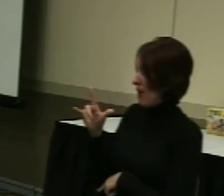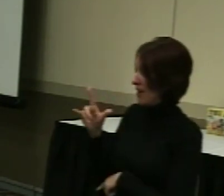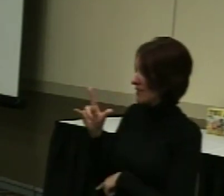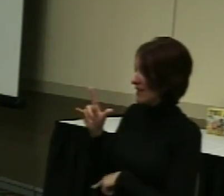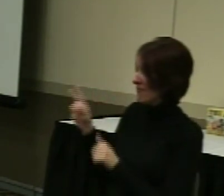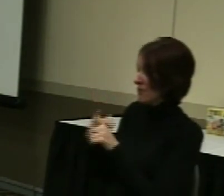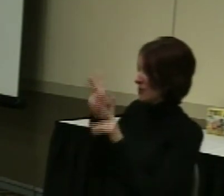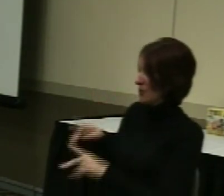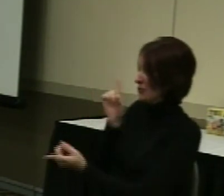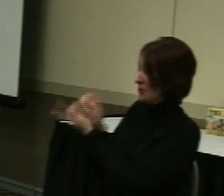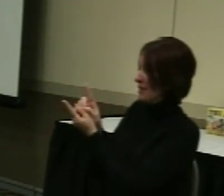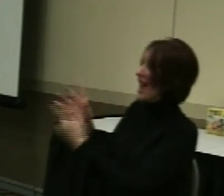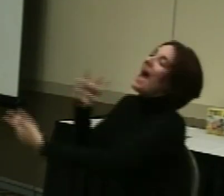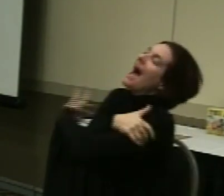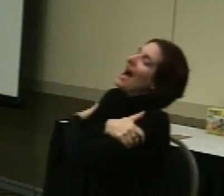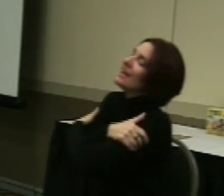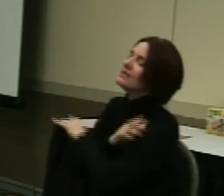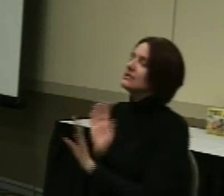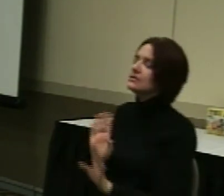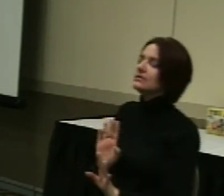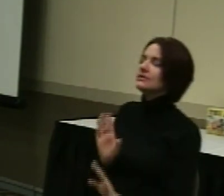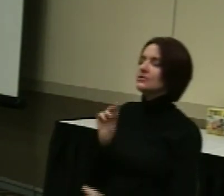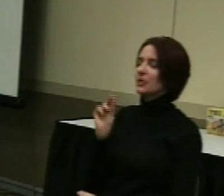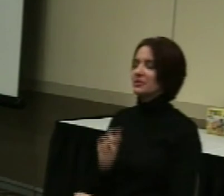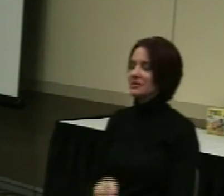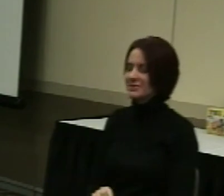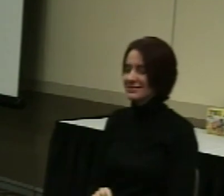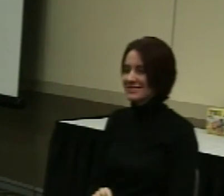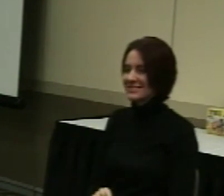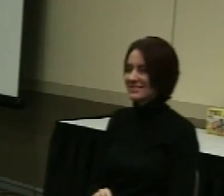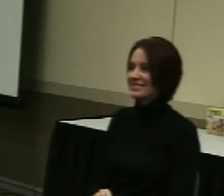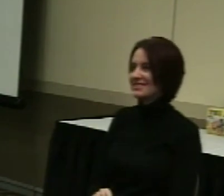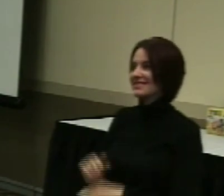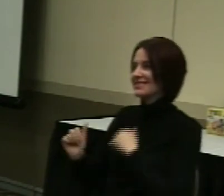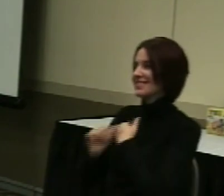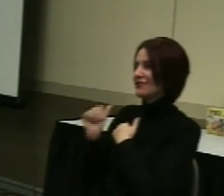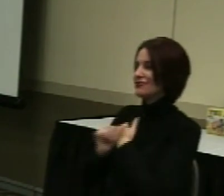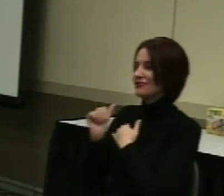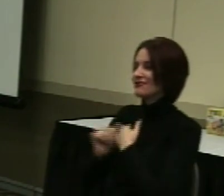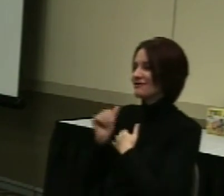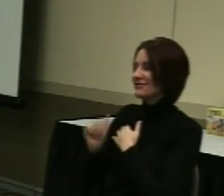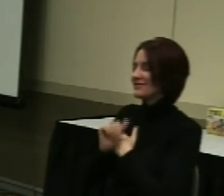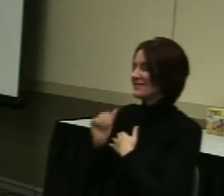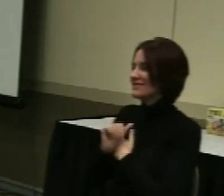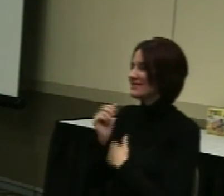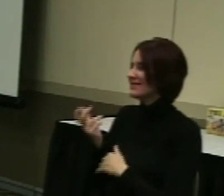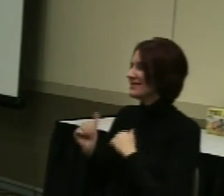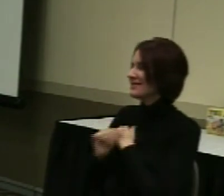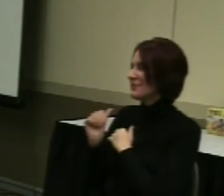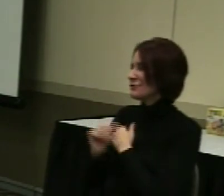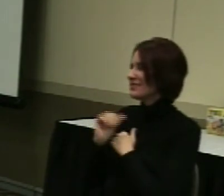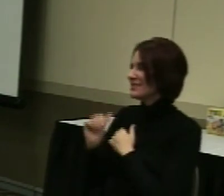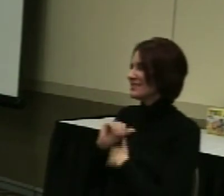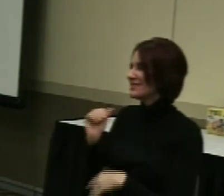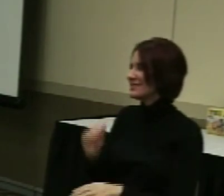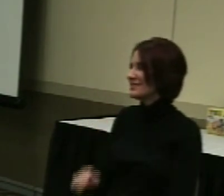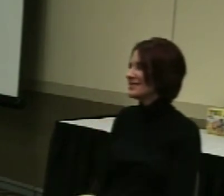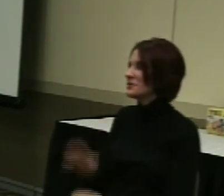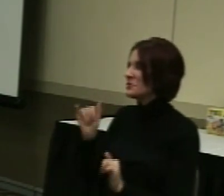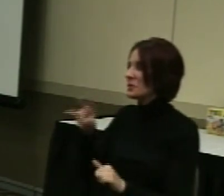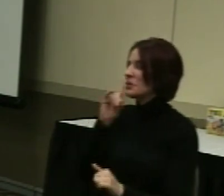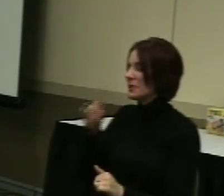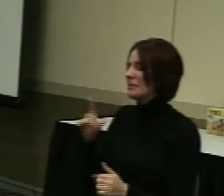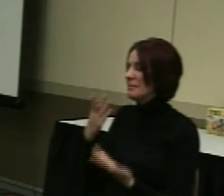hug. Wouldn't you agree? It's actually quite dangerous too. It could really not be in their best